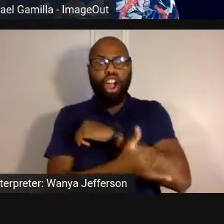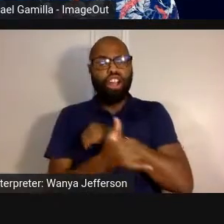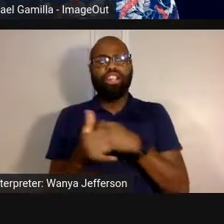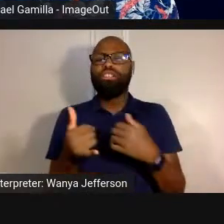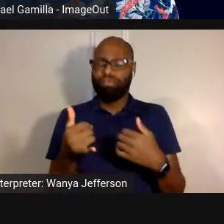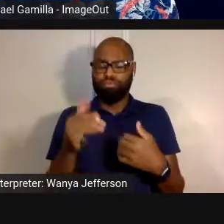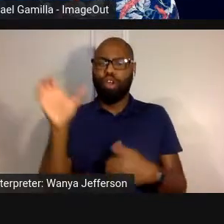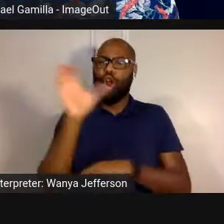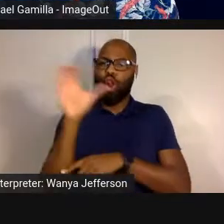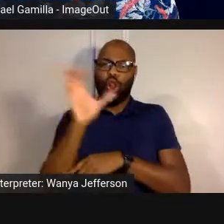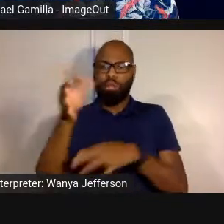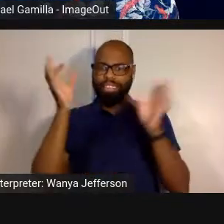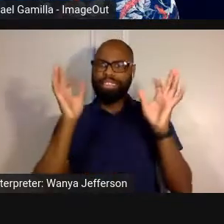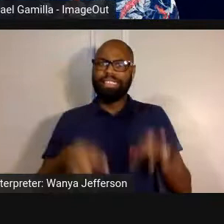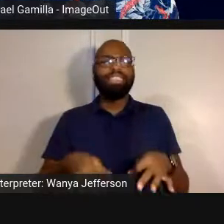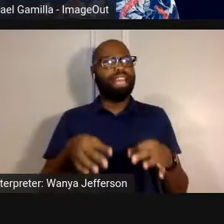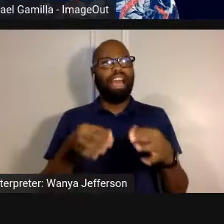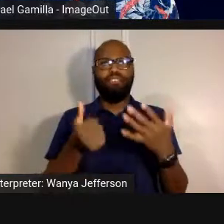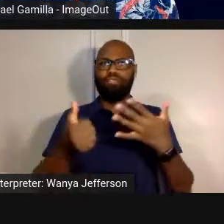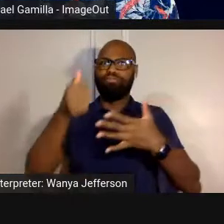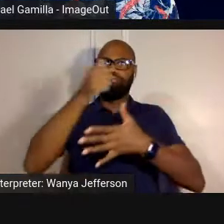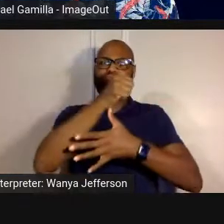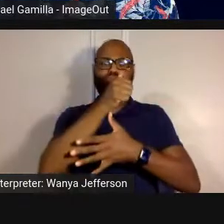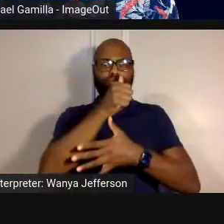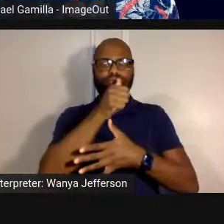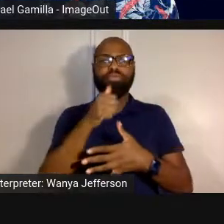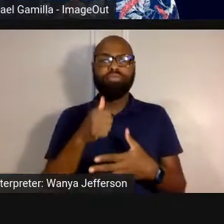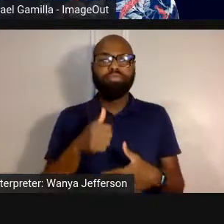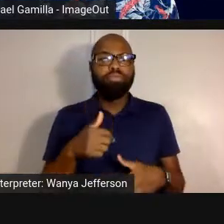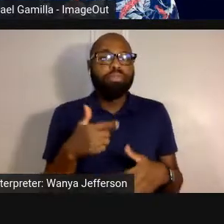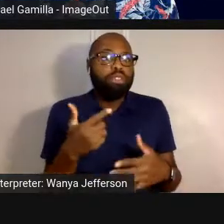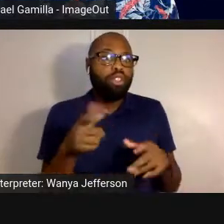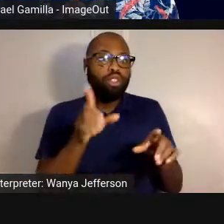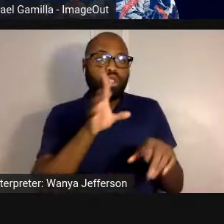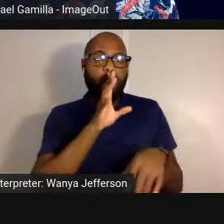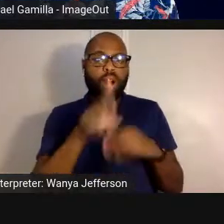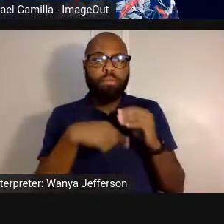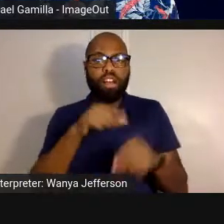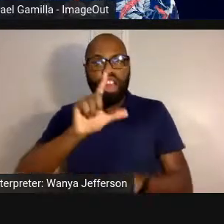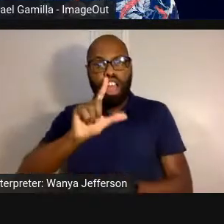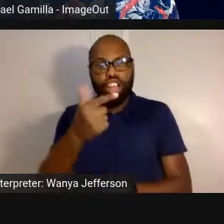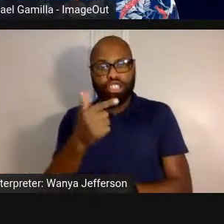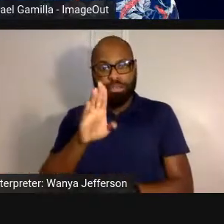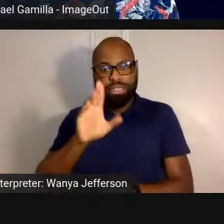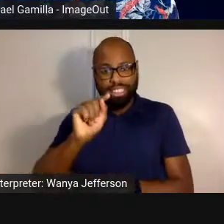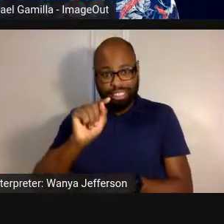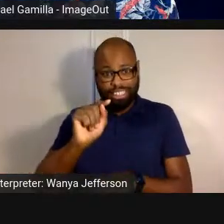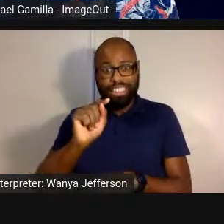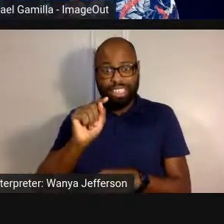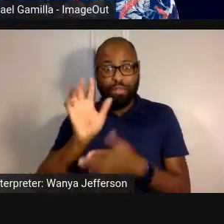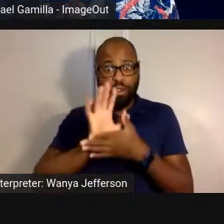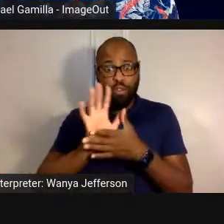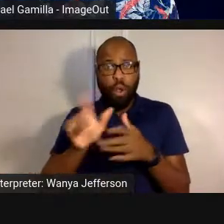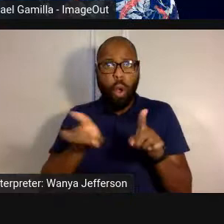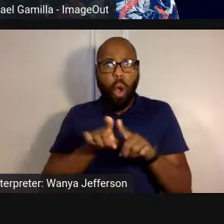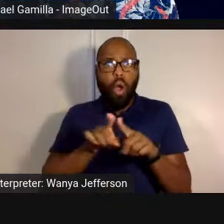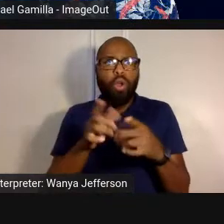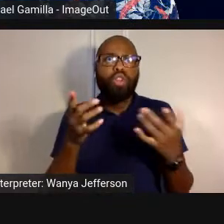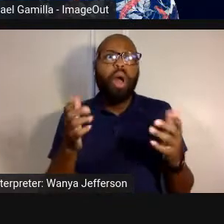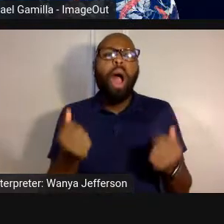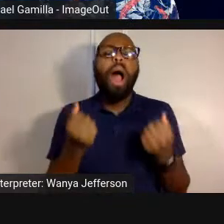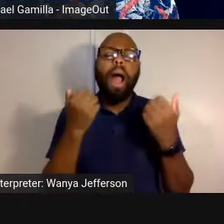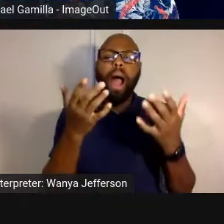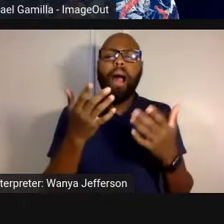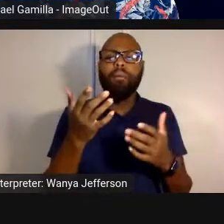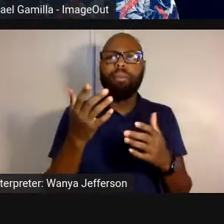away. And when I said I want to make an LGBT film to my brother, that was also something that we said: how many Colombian films have